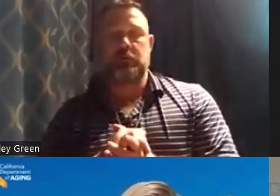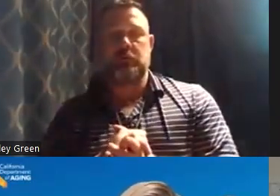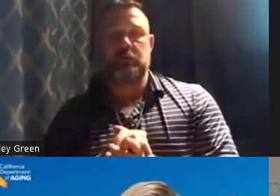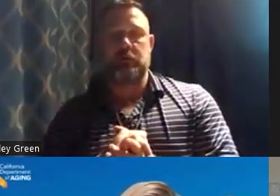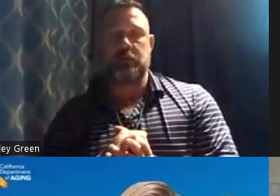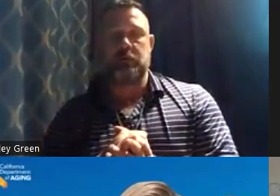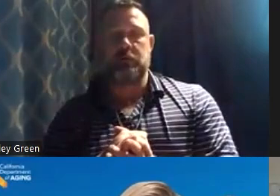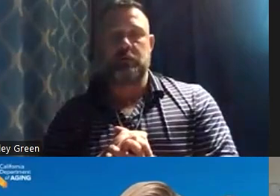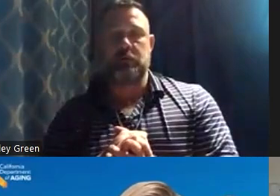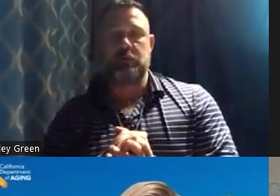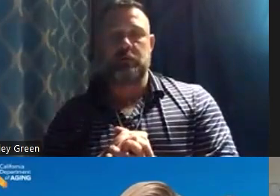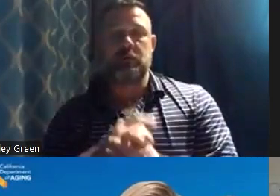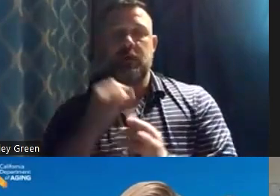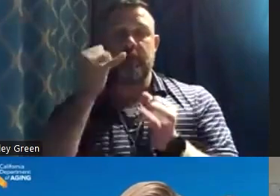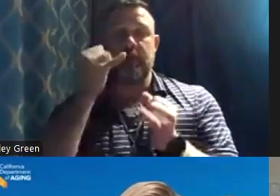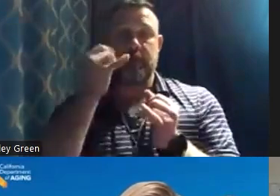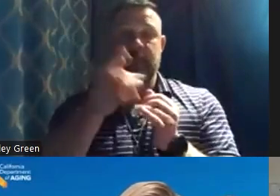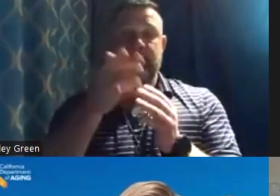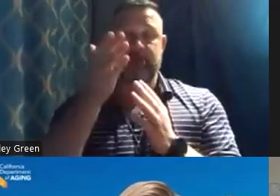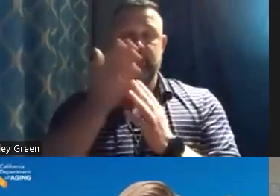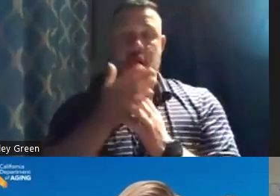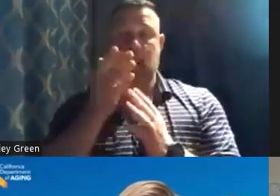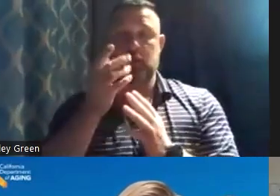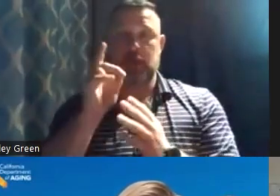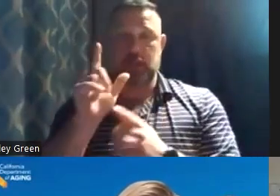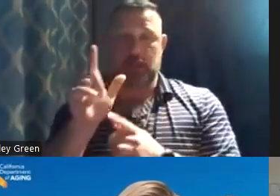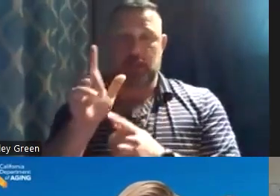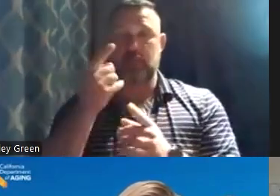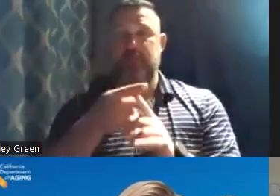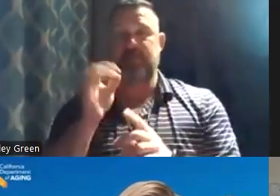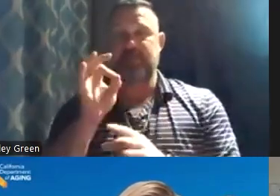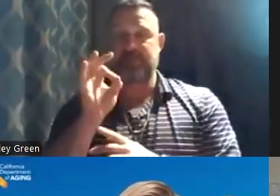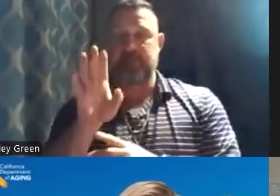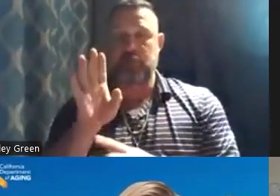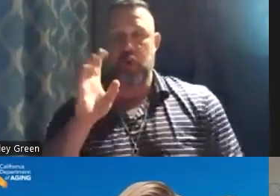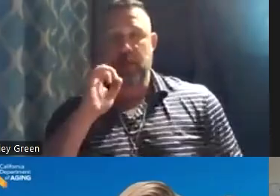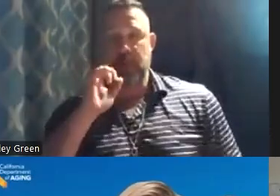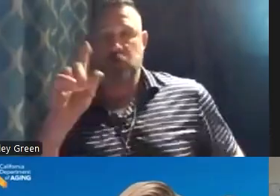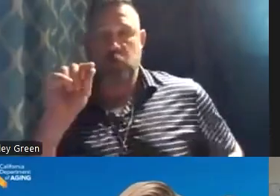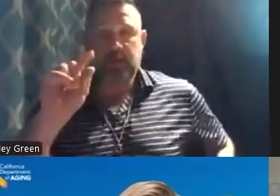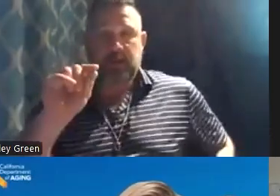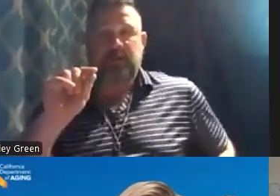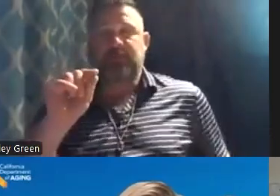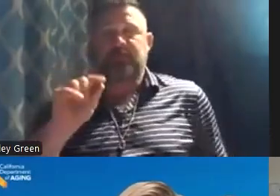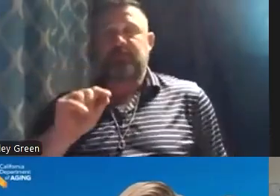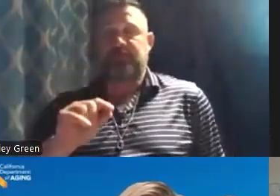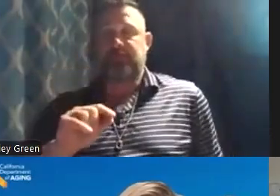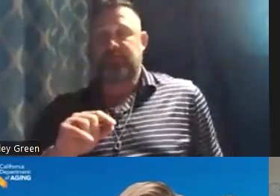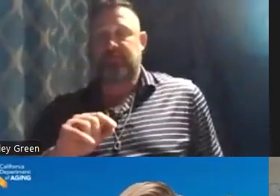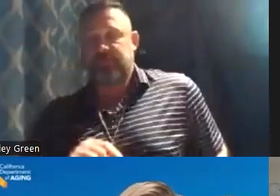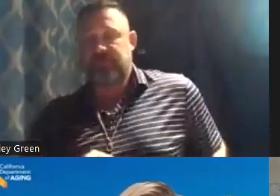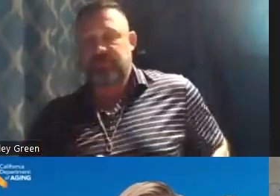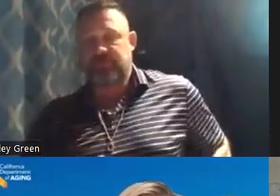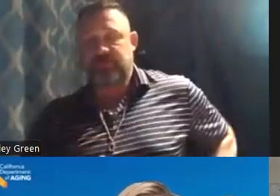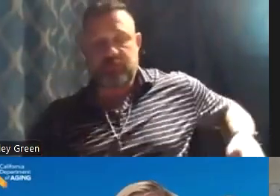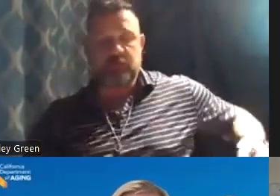But the bill filing deadline is not until later in the month of February, I think maybe around the 20th. And typically